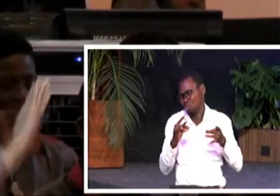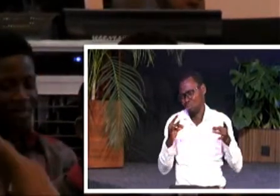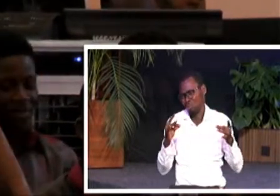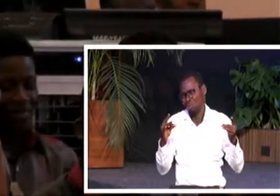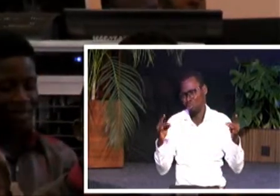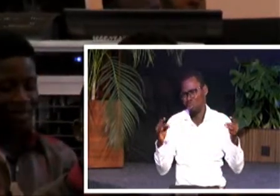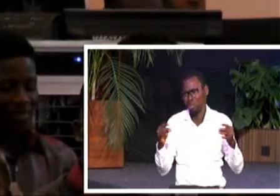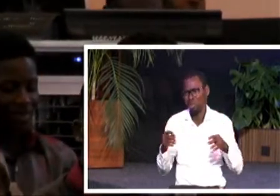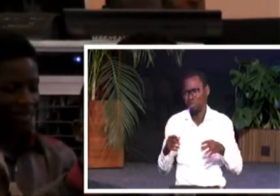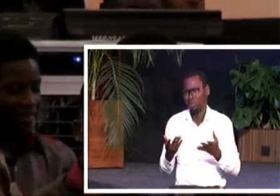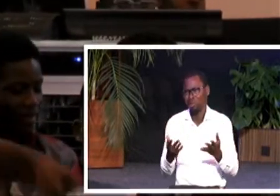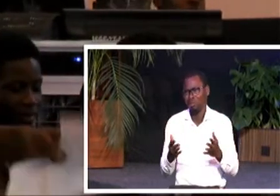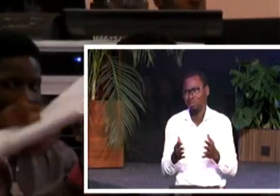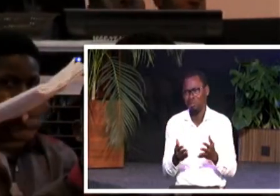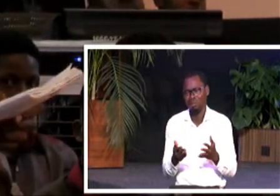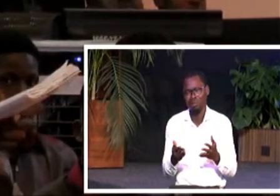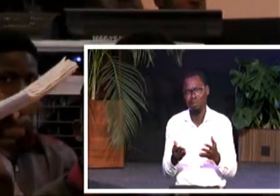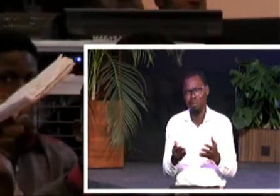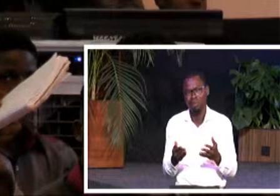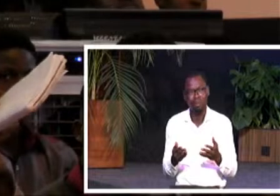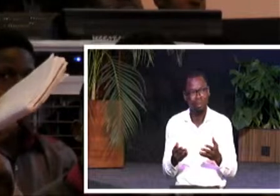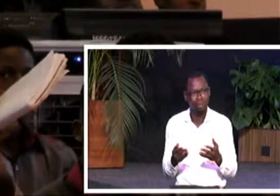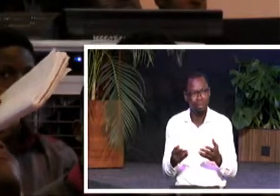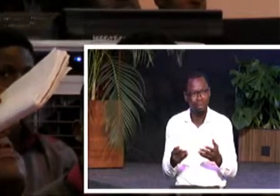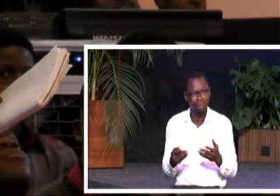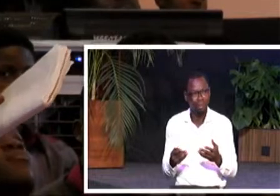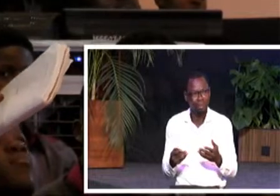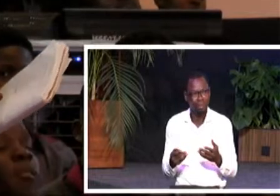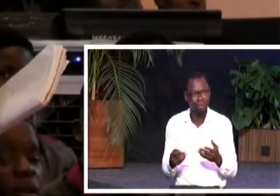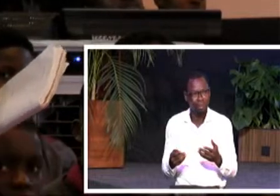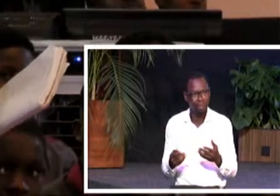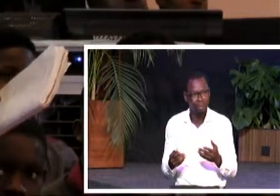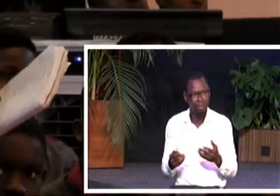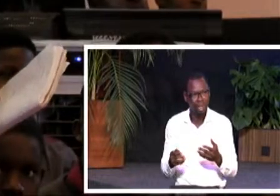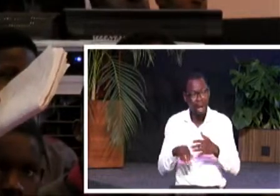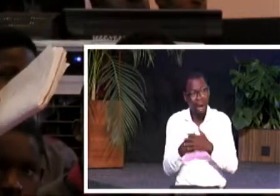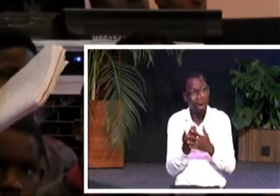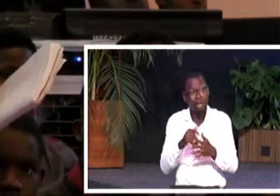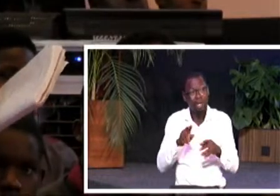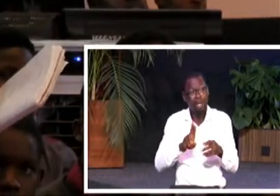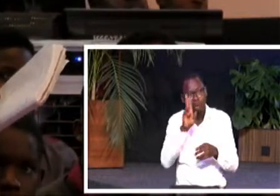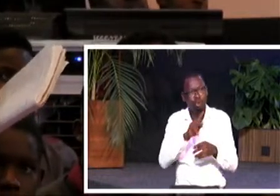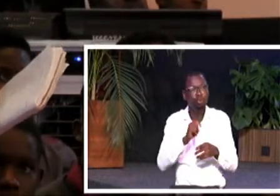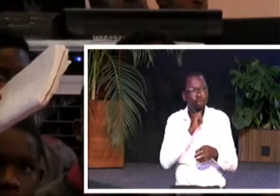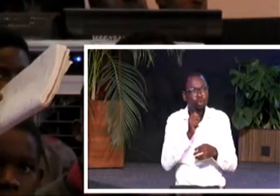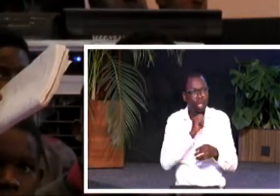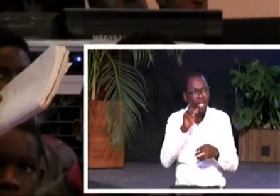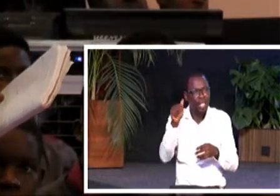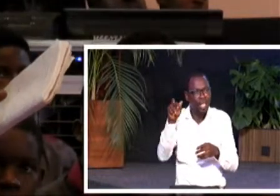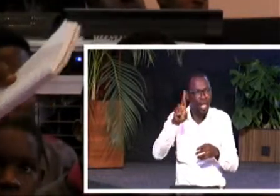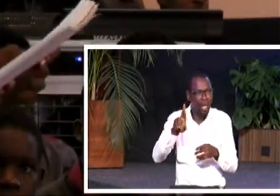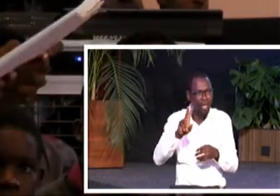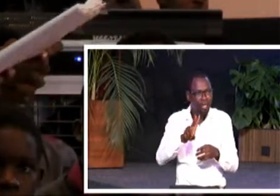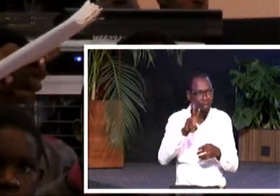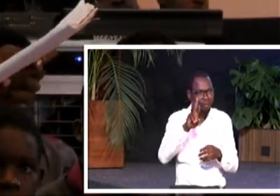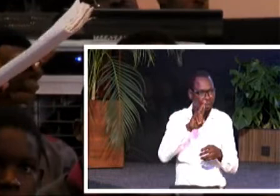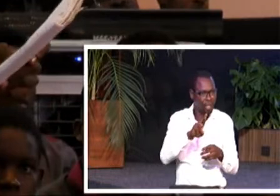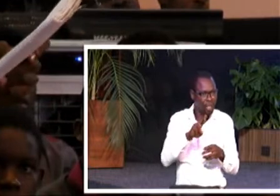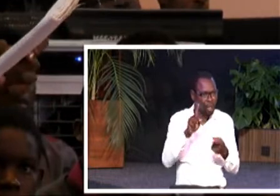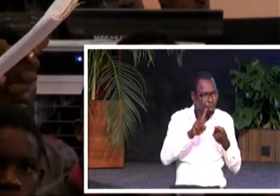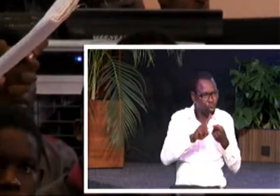Sure. How to make use of tools such as AR and VR with AI